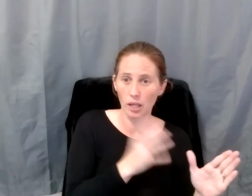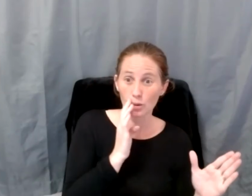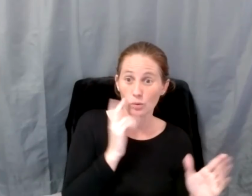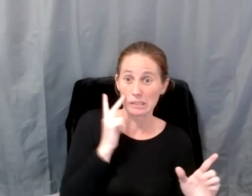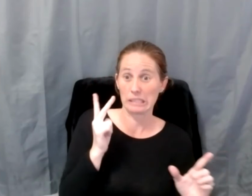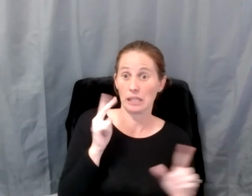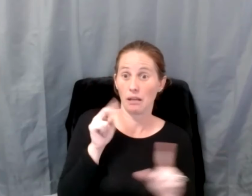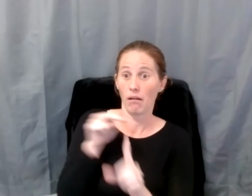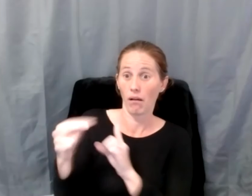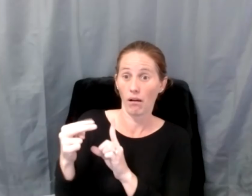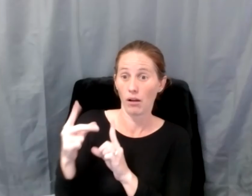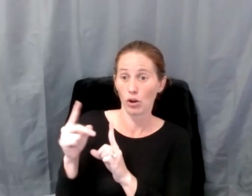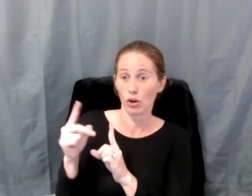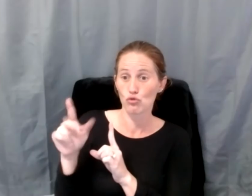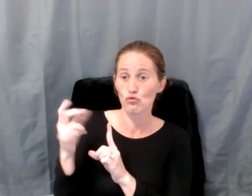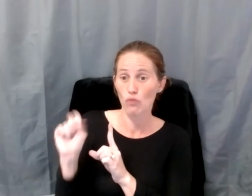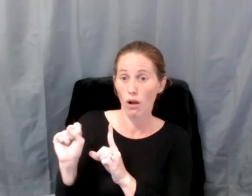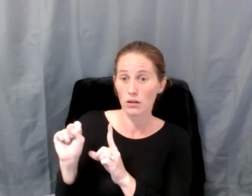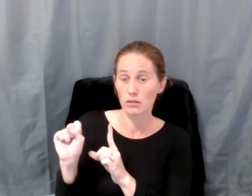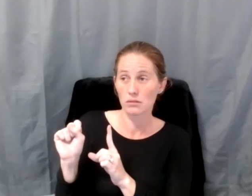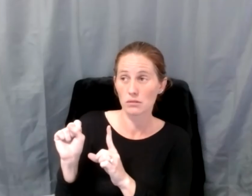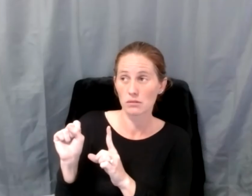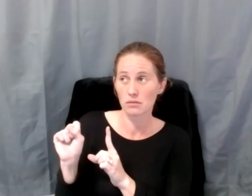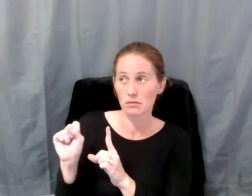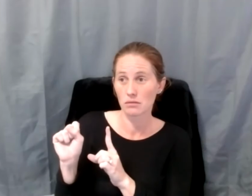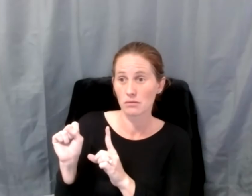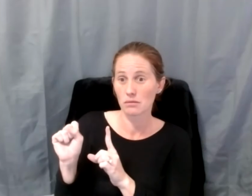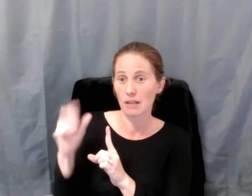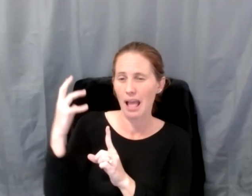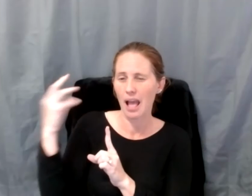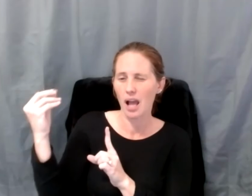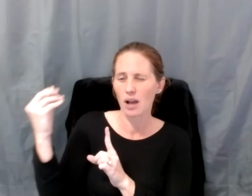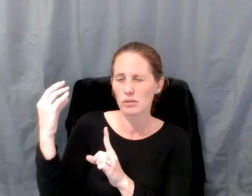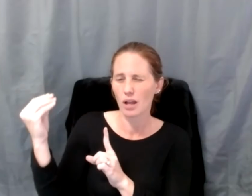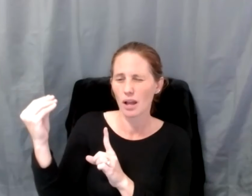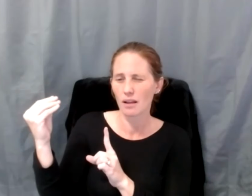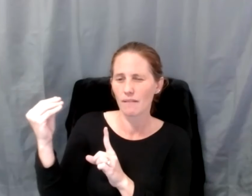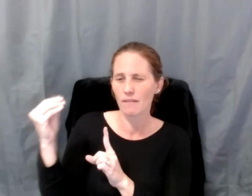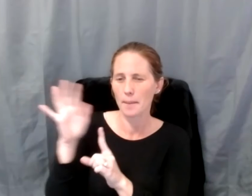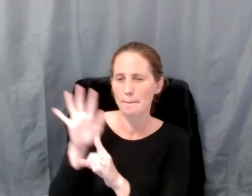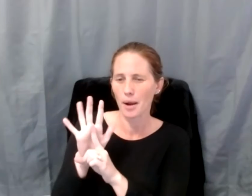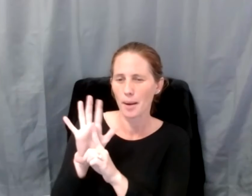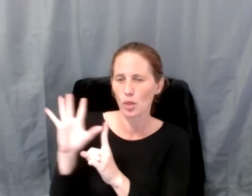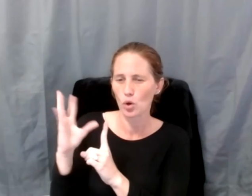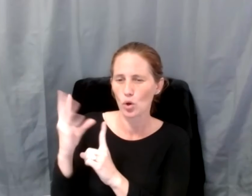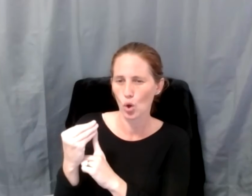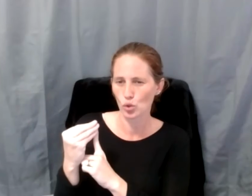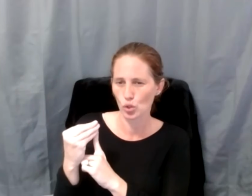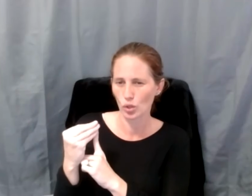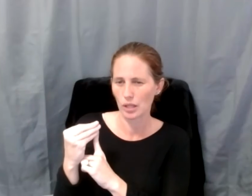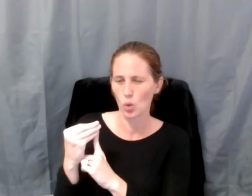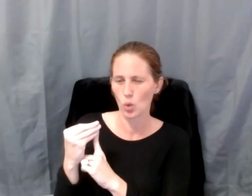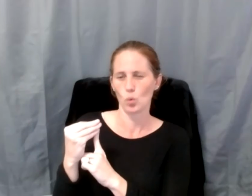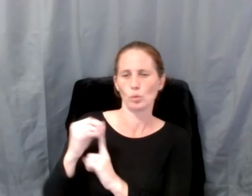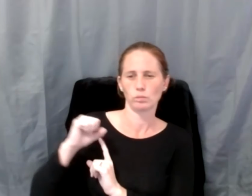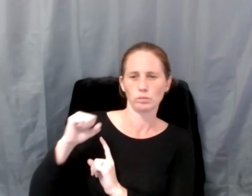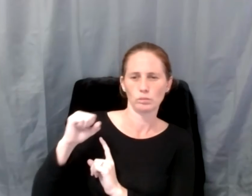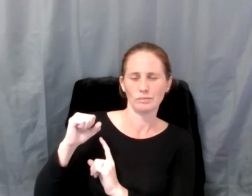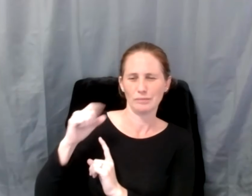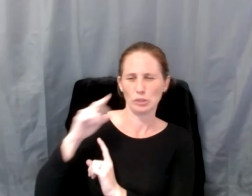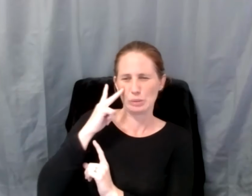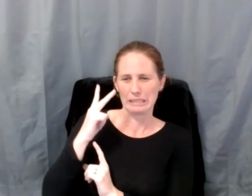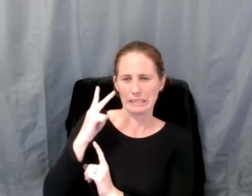you view drugs as something, um, outside of popular culture, that's something marginalized. When you see drugs